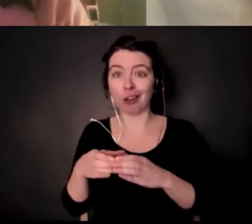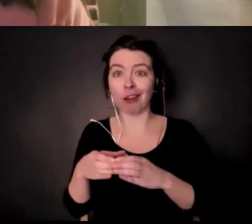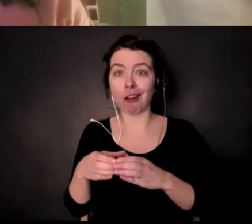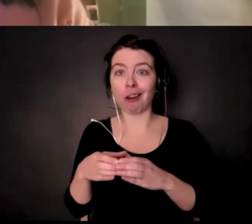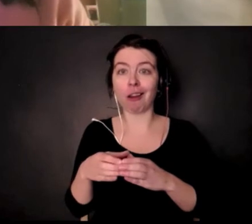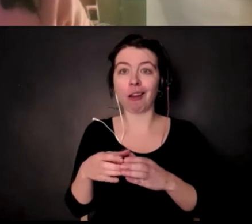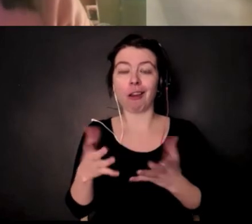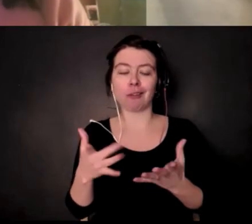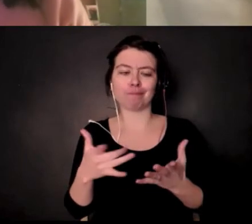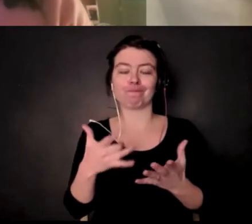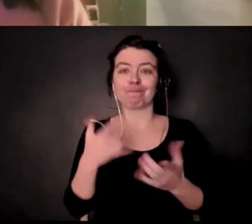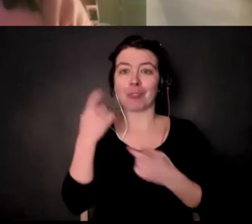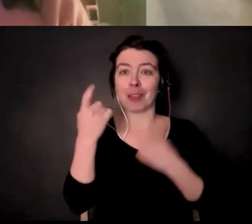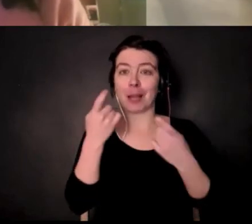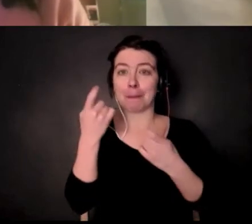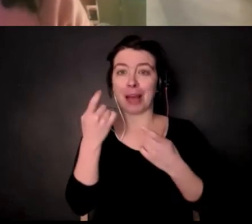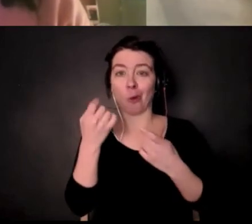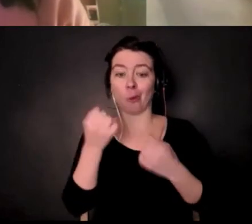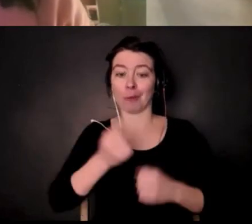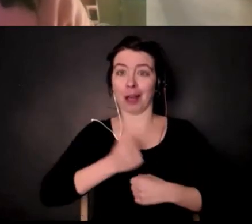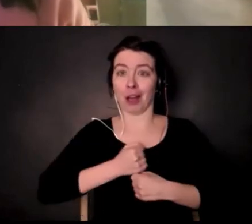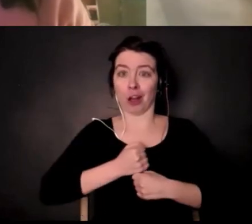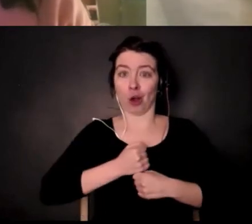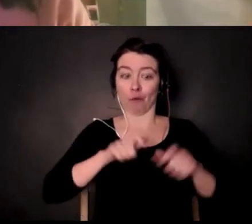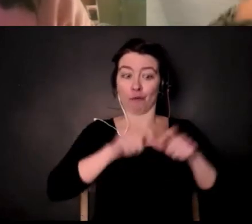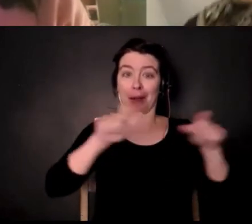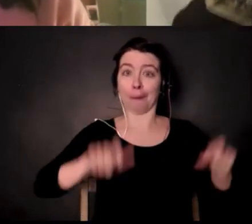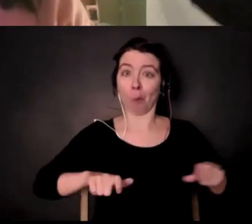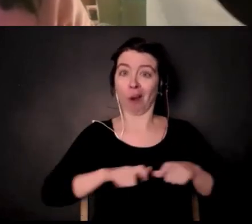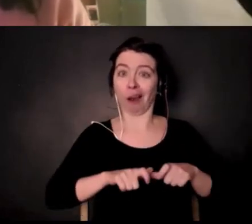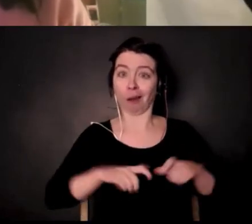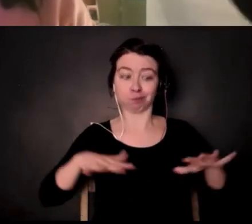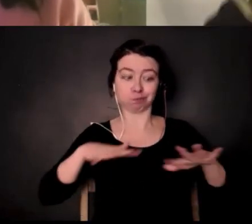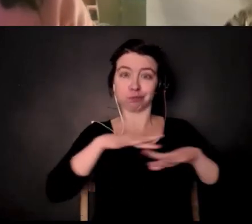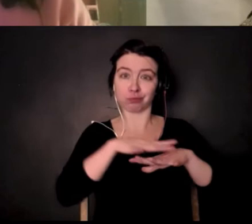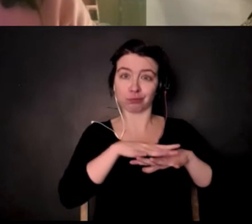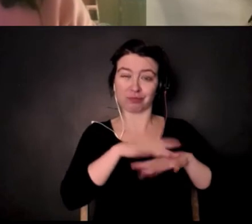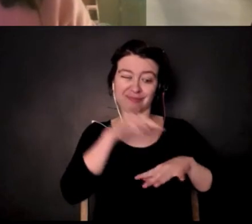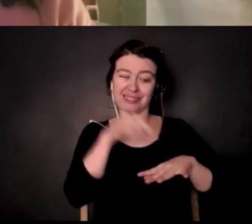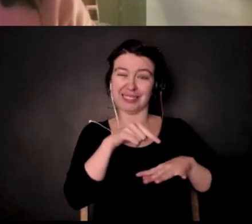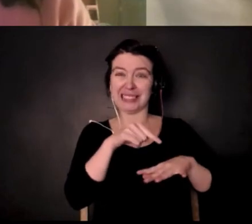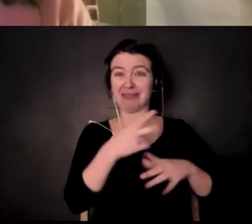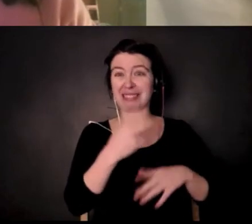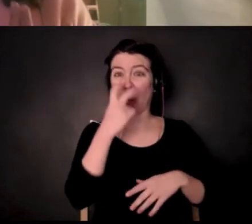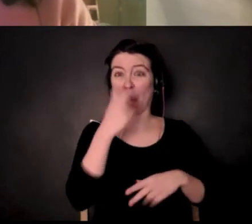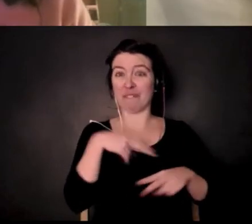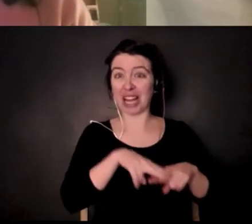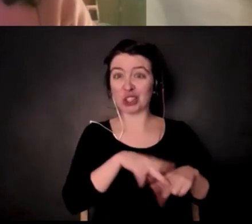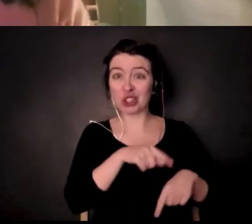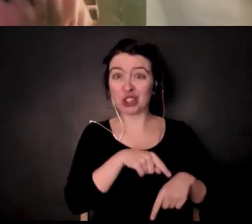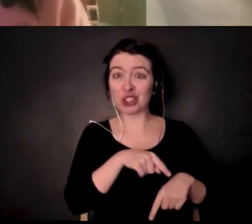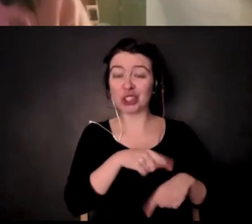now is not only outmoded and based on a very, I guess,